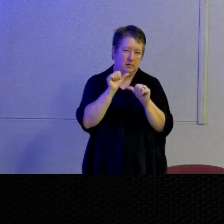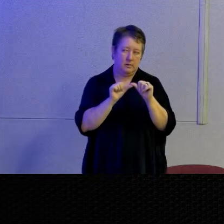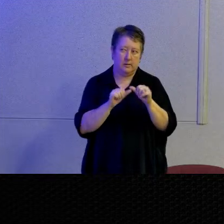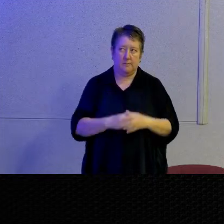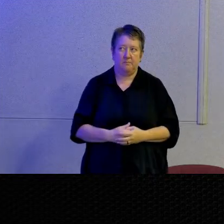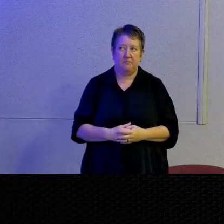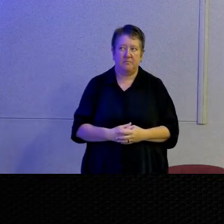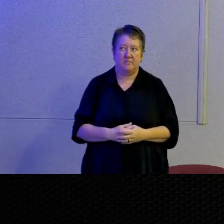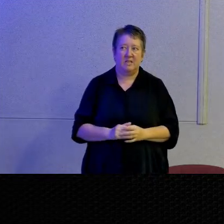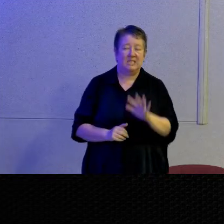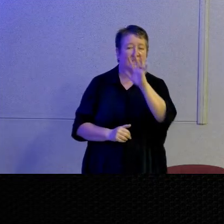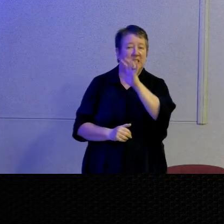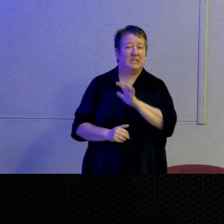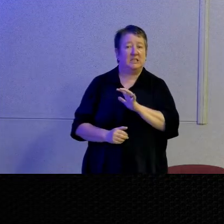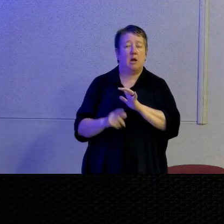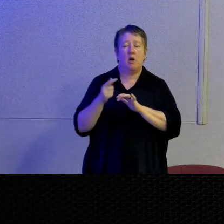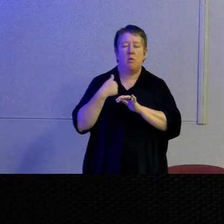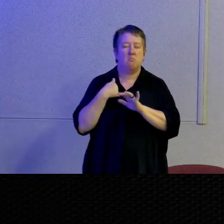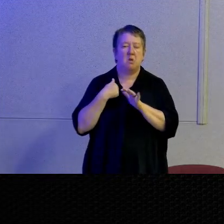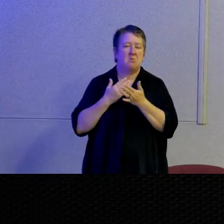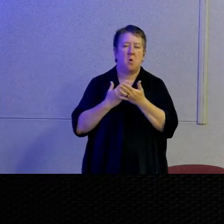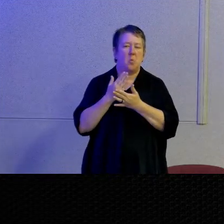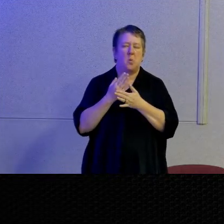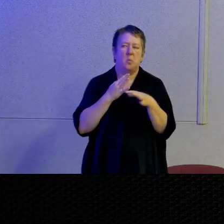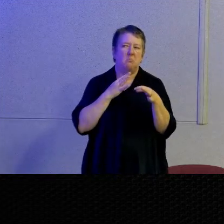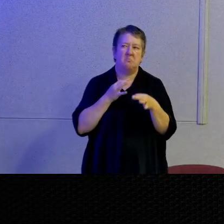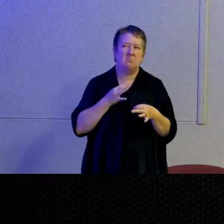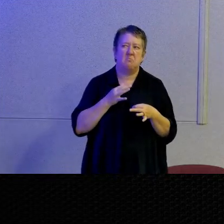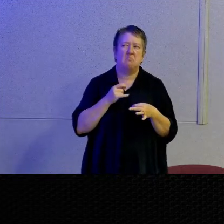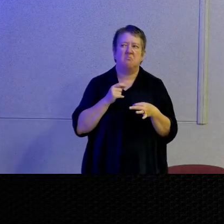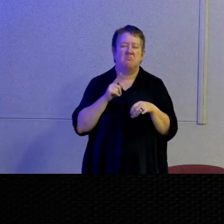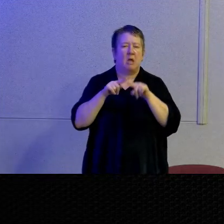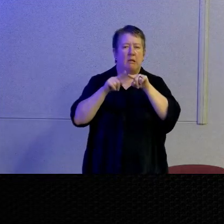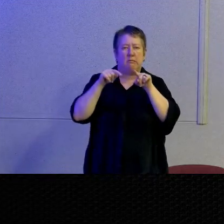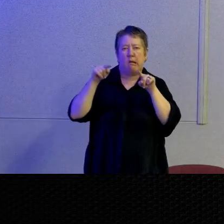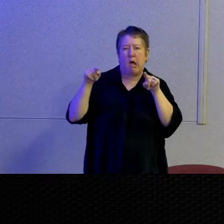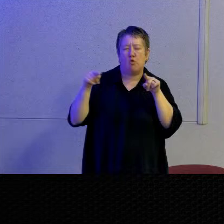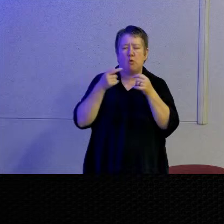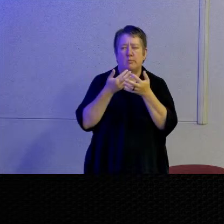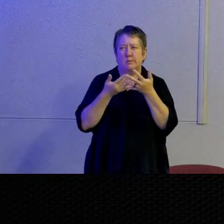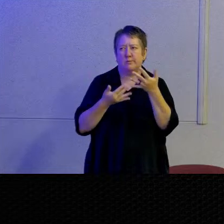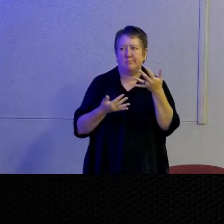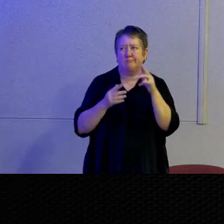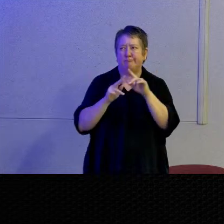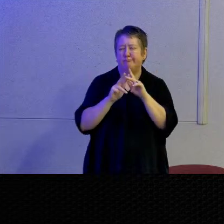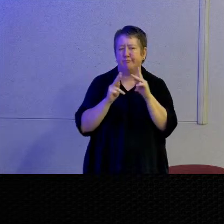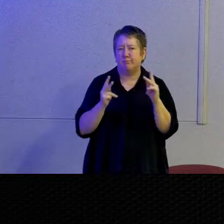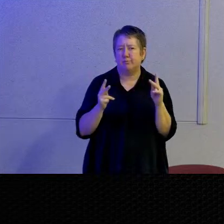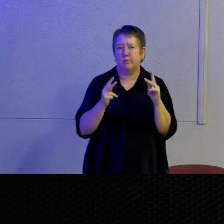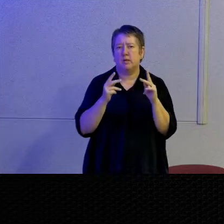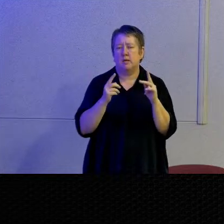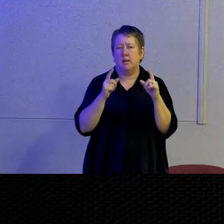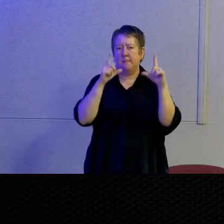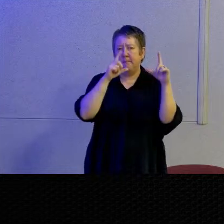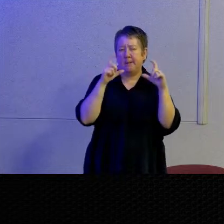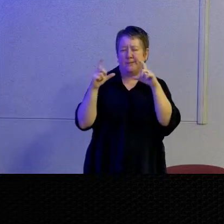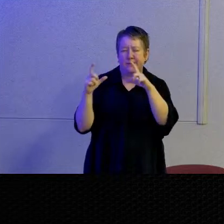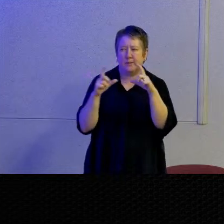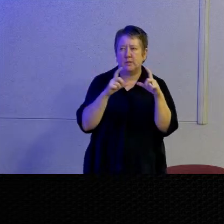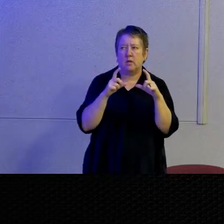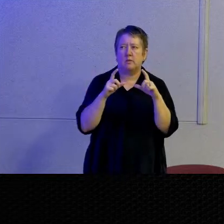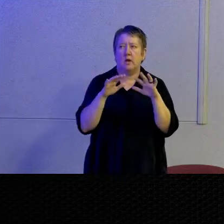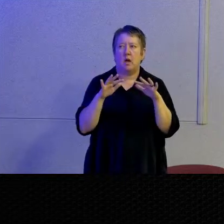So I won't go through this picture here. It's a whole bunch of diagrams which describe the way in which these nonlinear